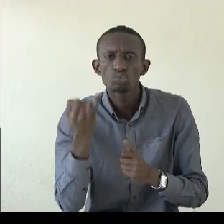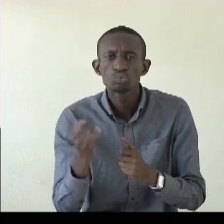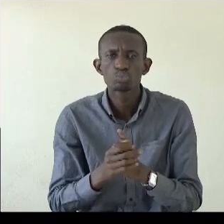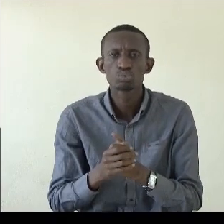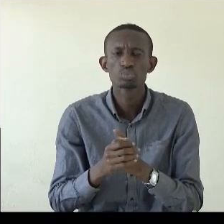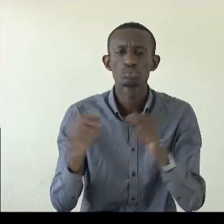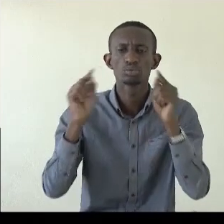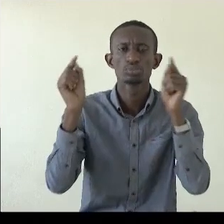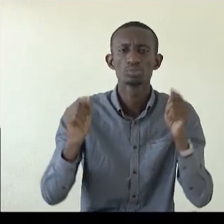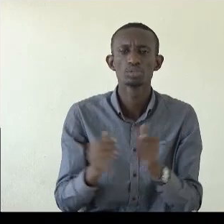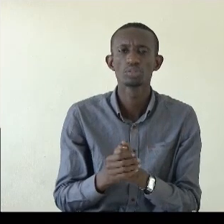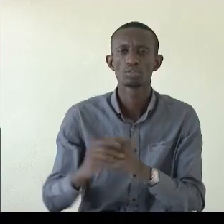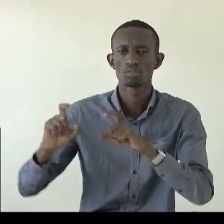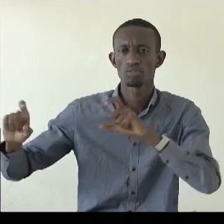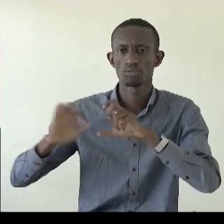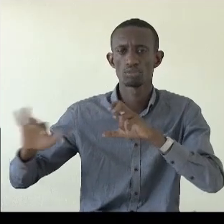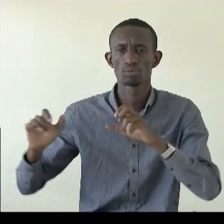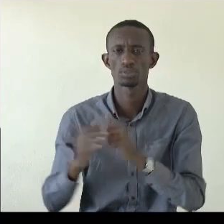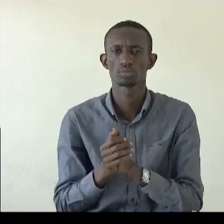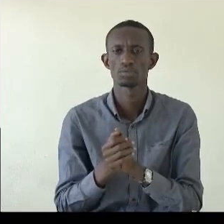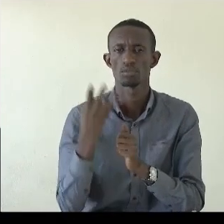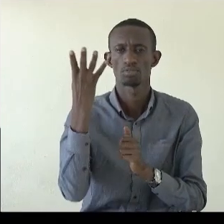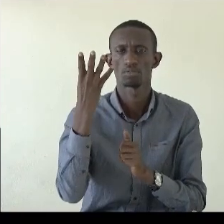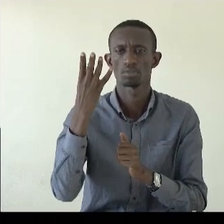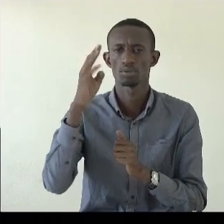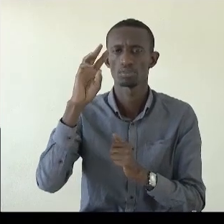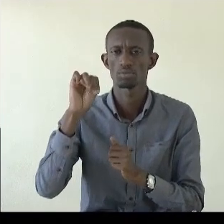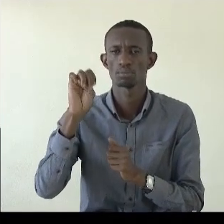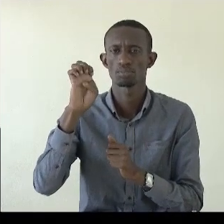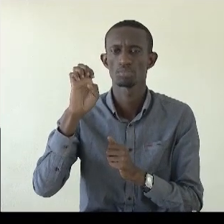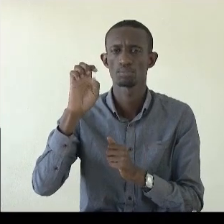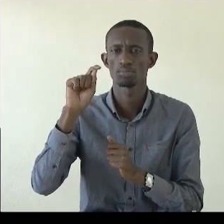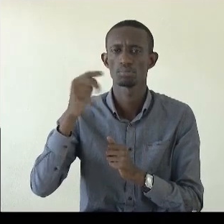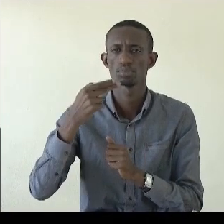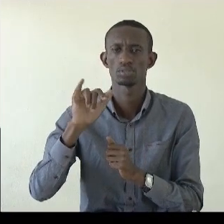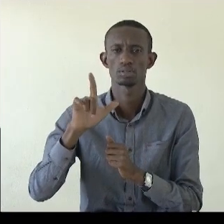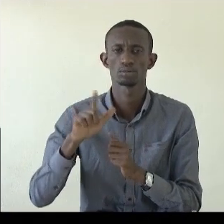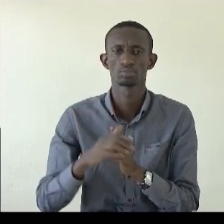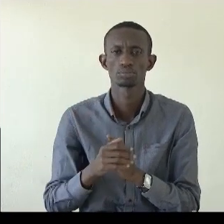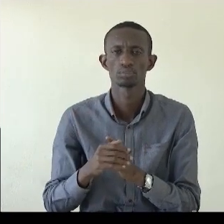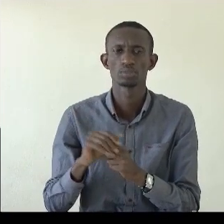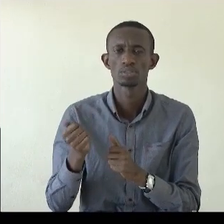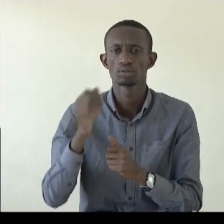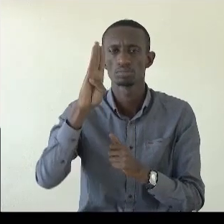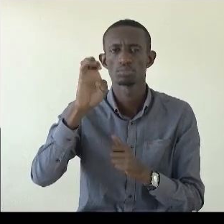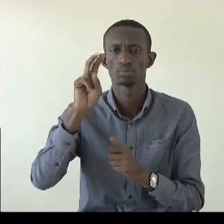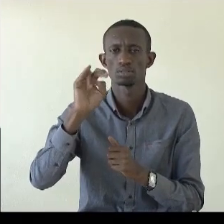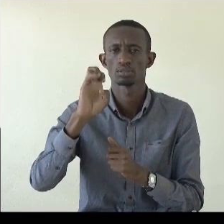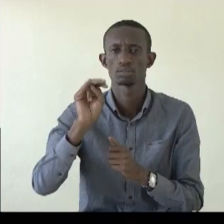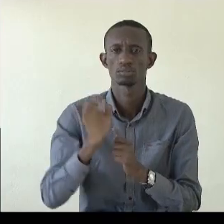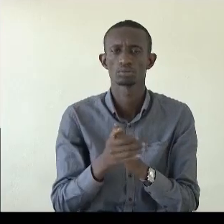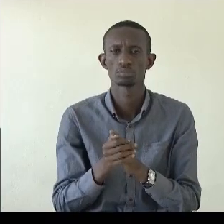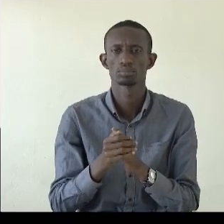we go to that one, we first look at name the substances. This is substance A, and then